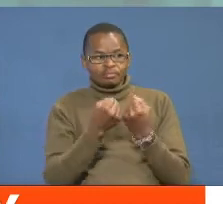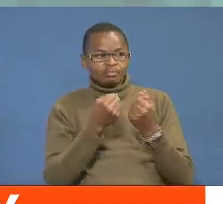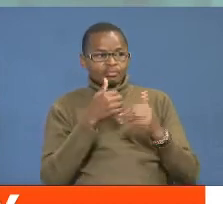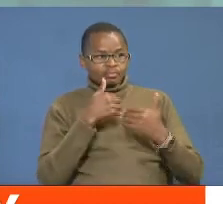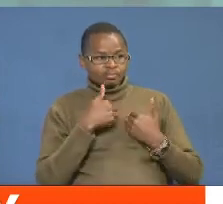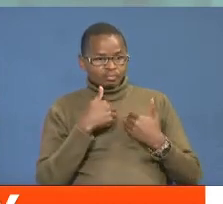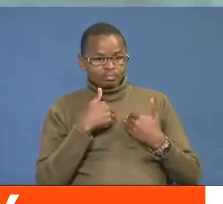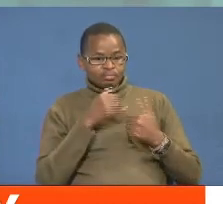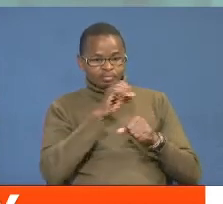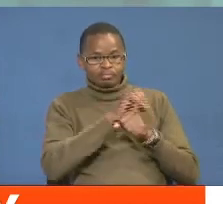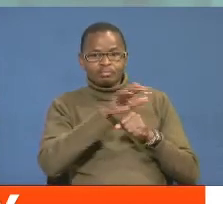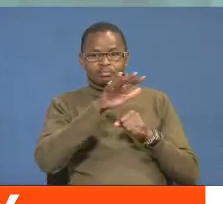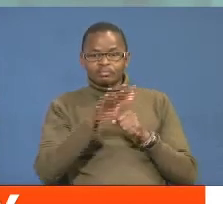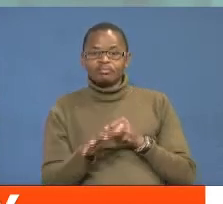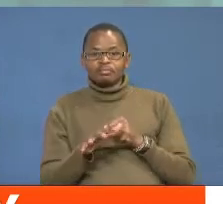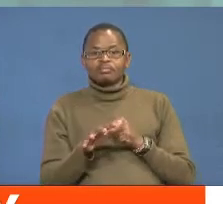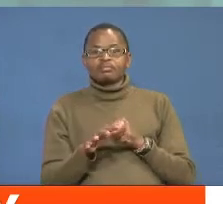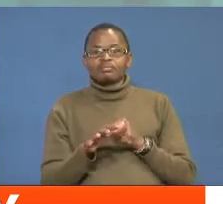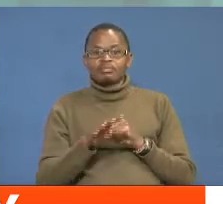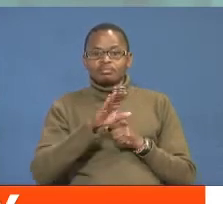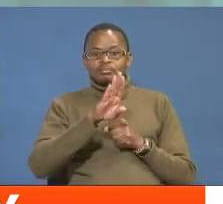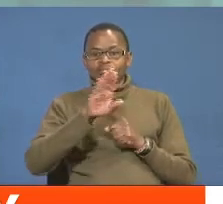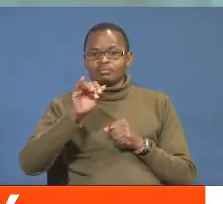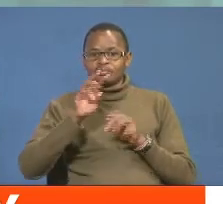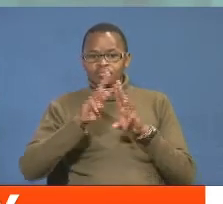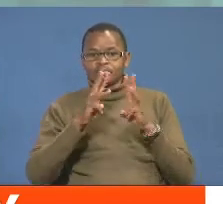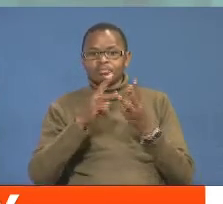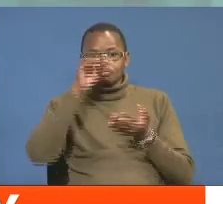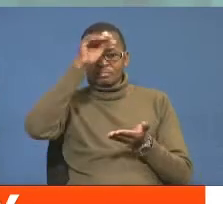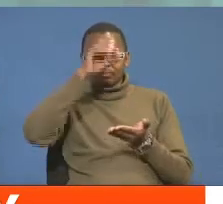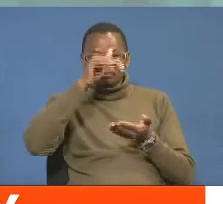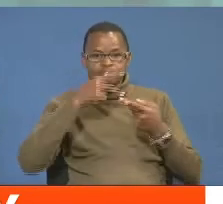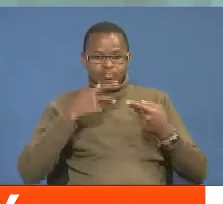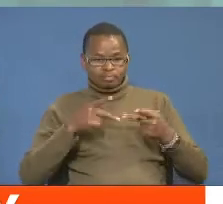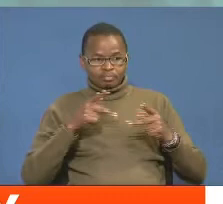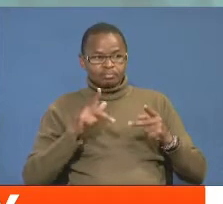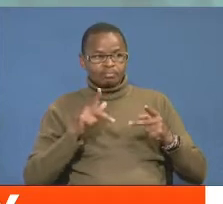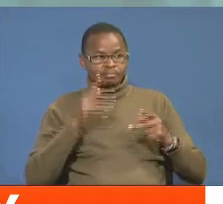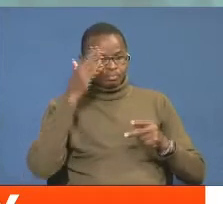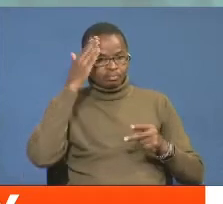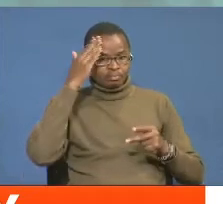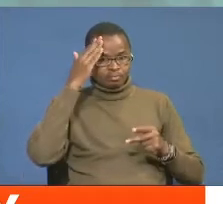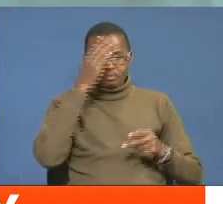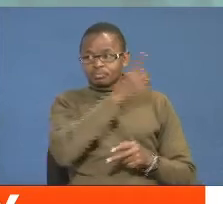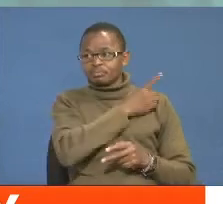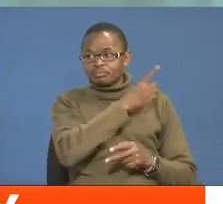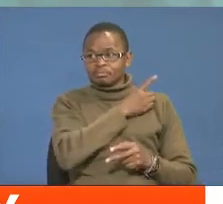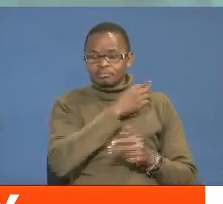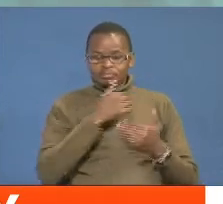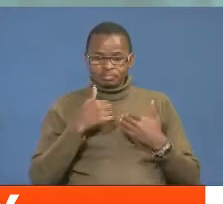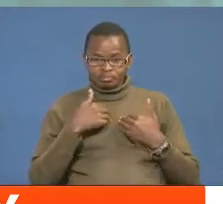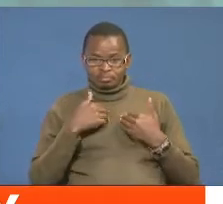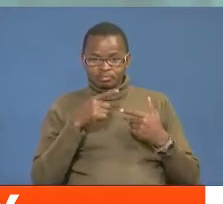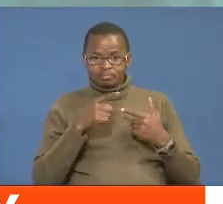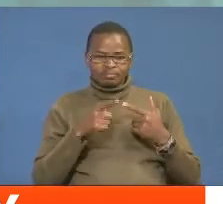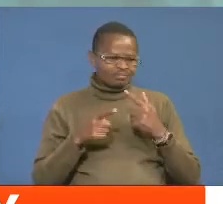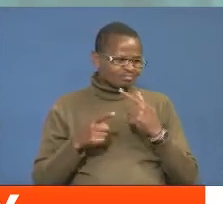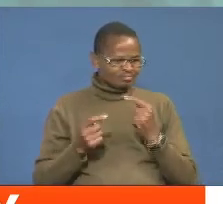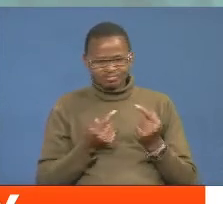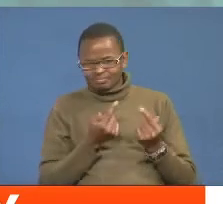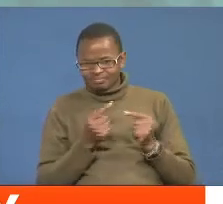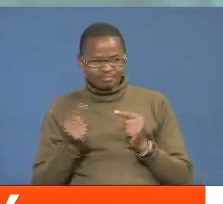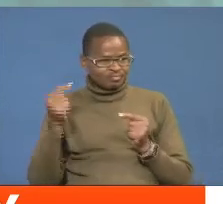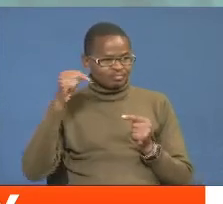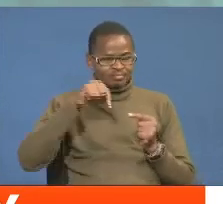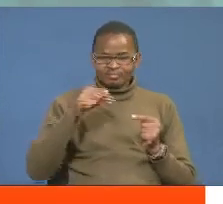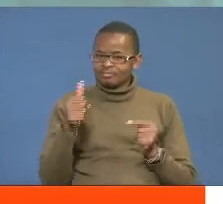have, the COVID-19 be in the world so as to reduce the population. I know you're a doctor. You have heard some of this conspiracy. Sure. They